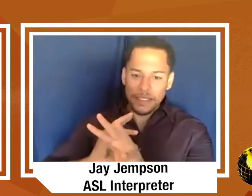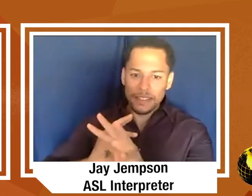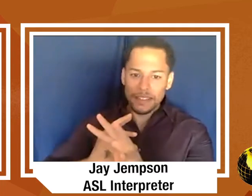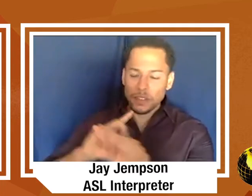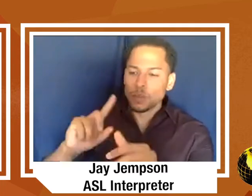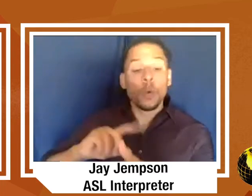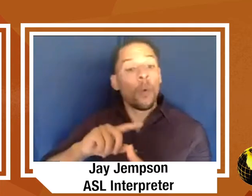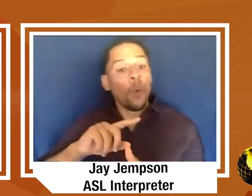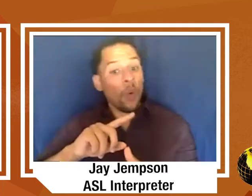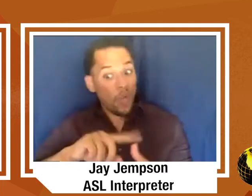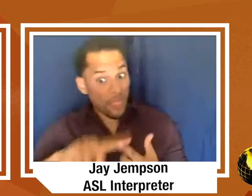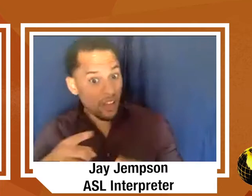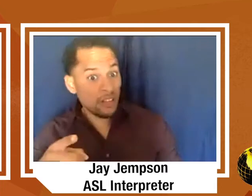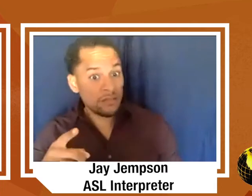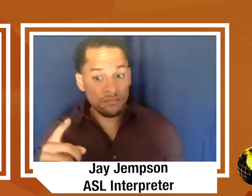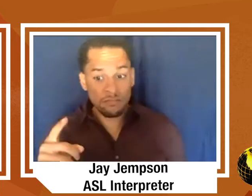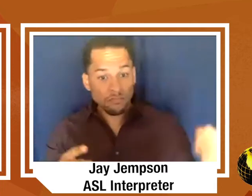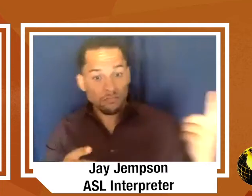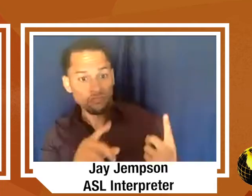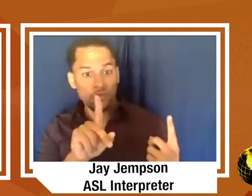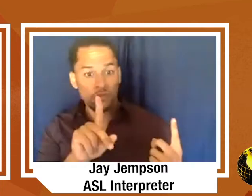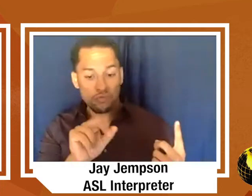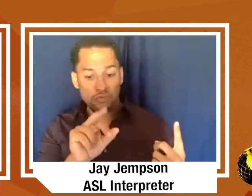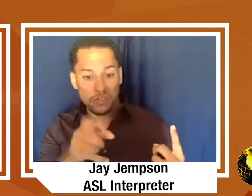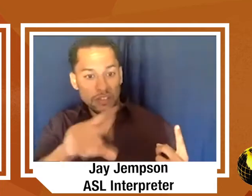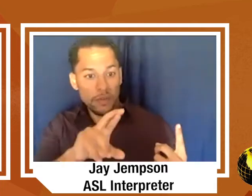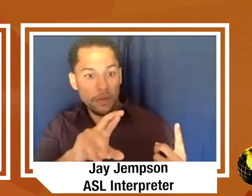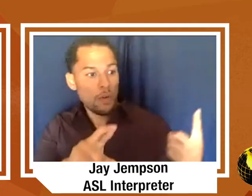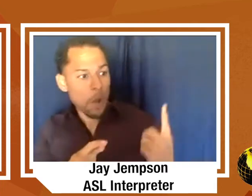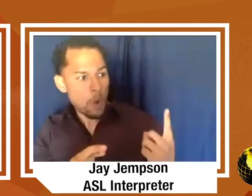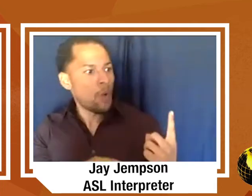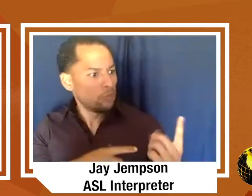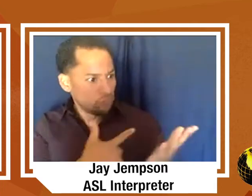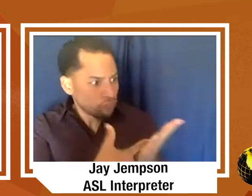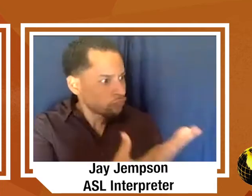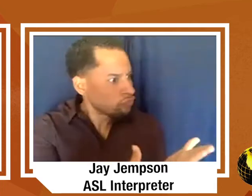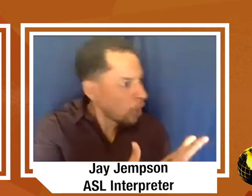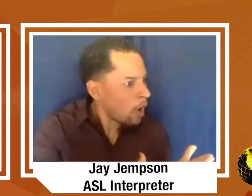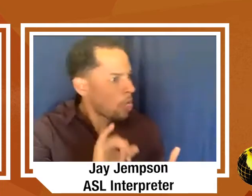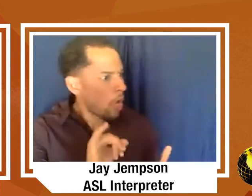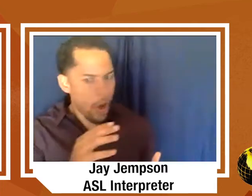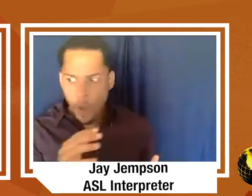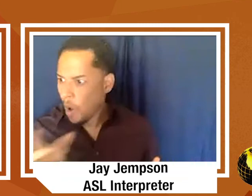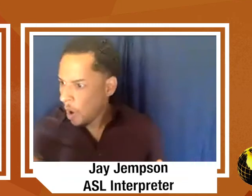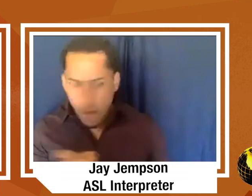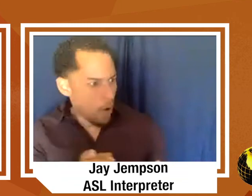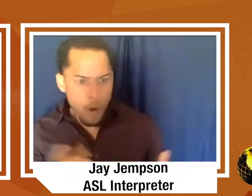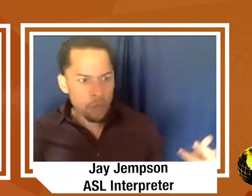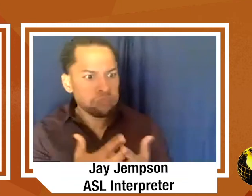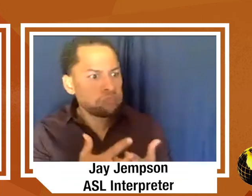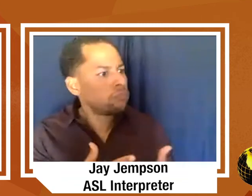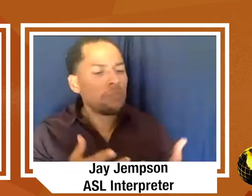about working together, I was like, you know what? And I mean, I told you all this. I was like, let's hop on this now. This might be, you